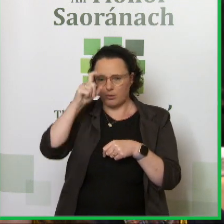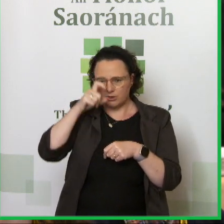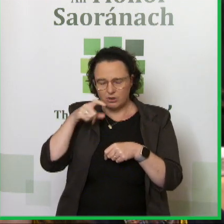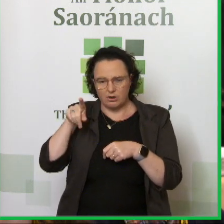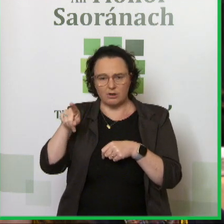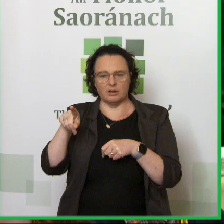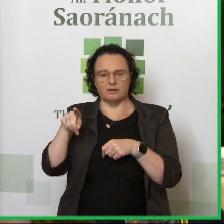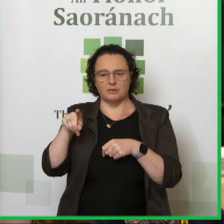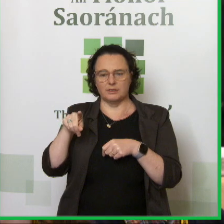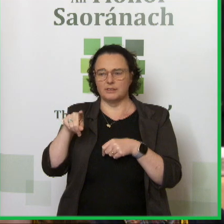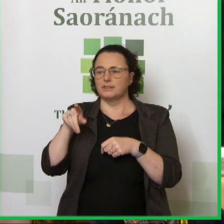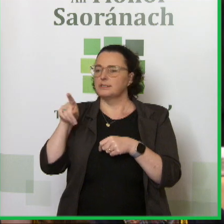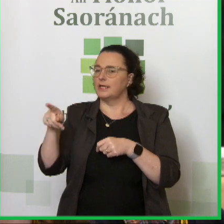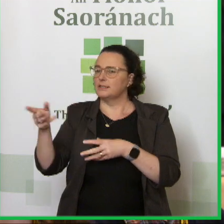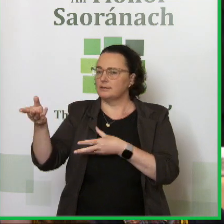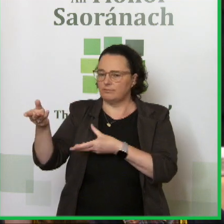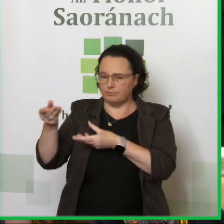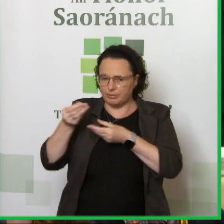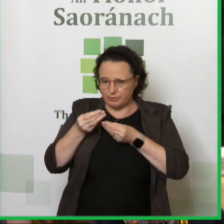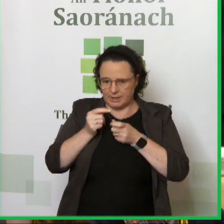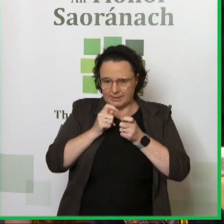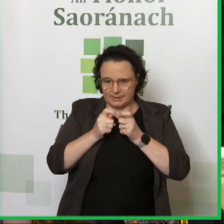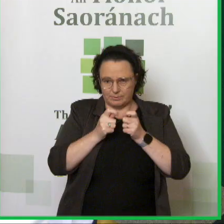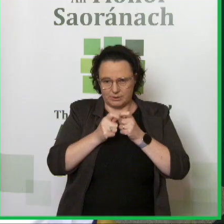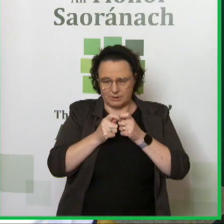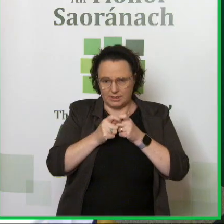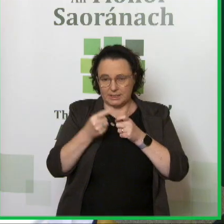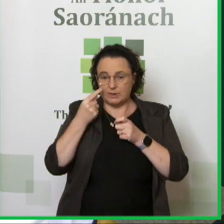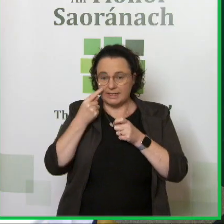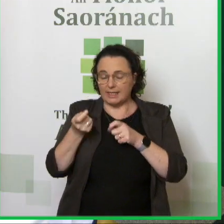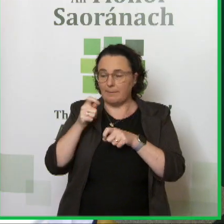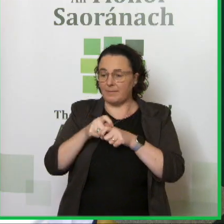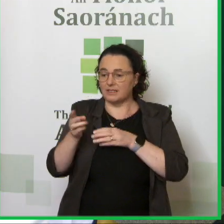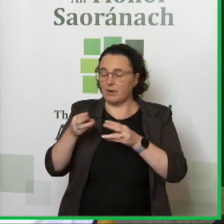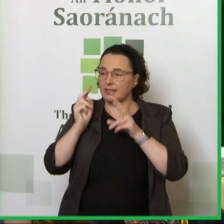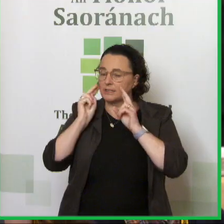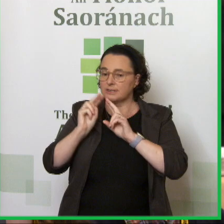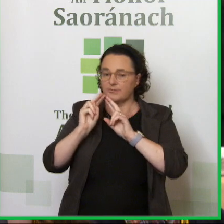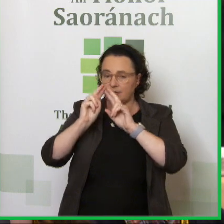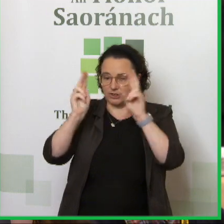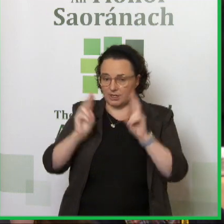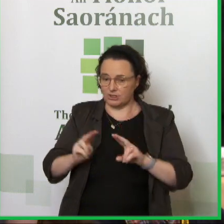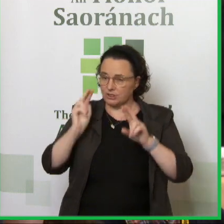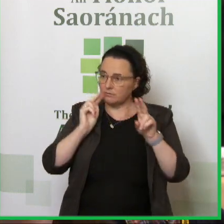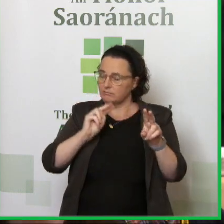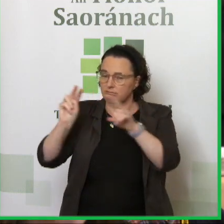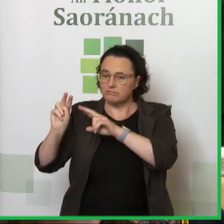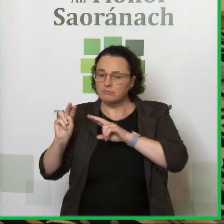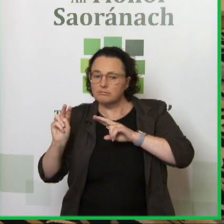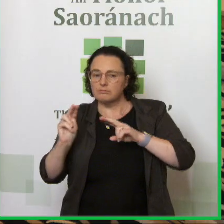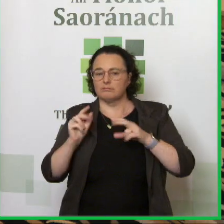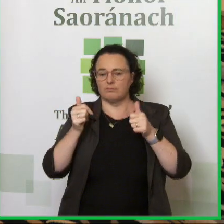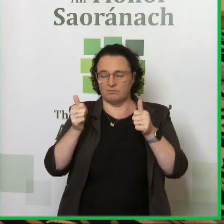be adapting them to the Irish society. Okay, looking at best practice internationally, yeah. Yeah. Okay, let's think of something on